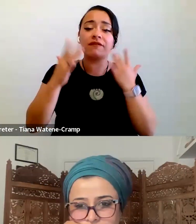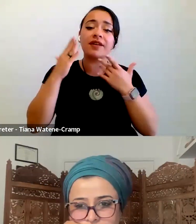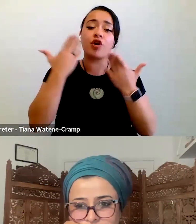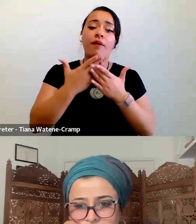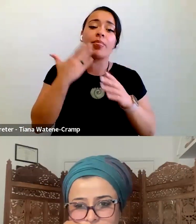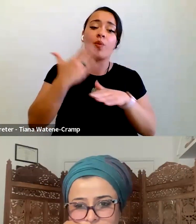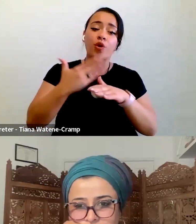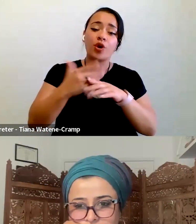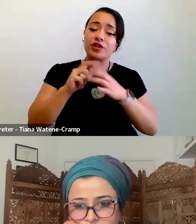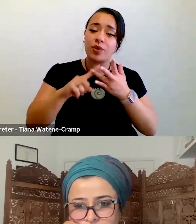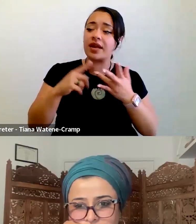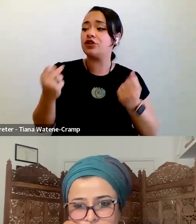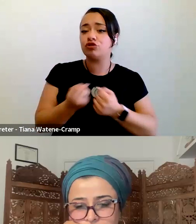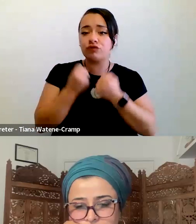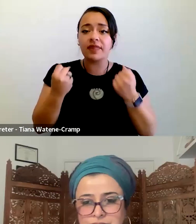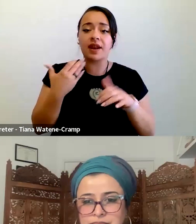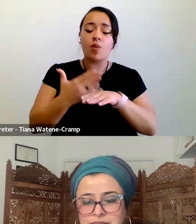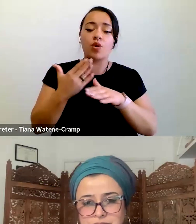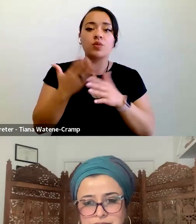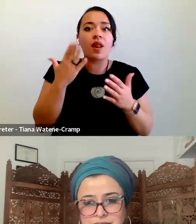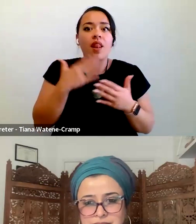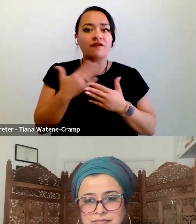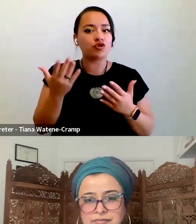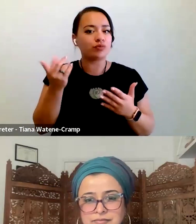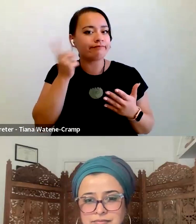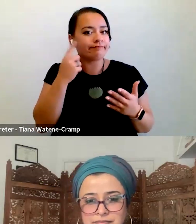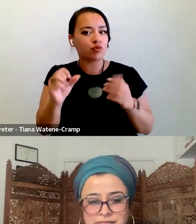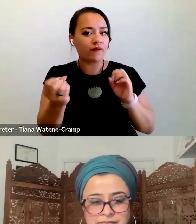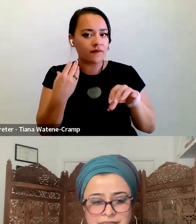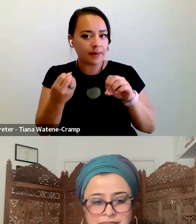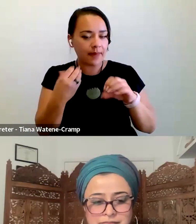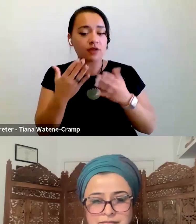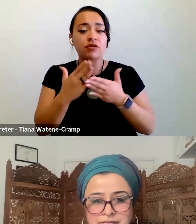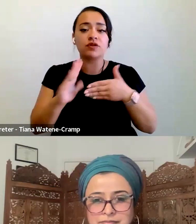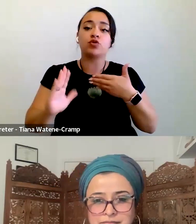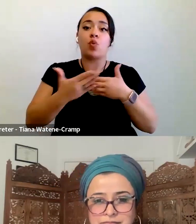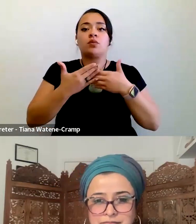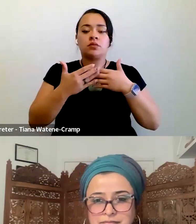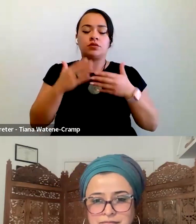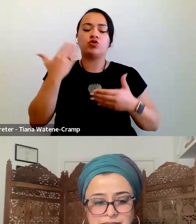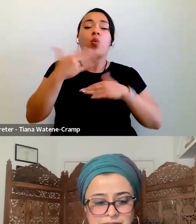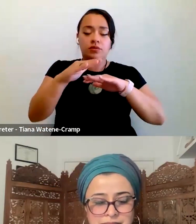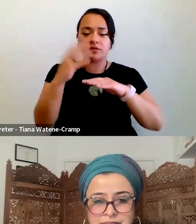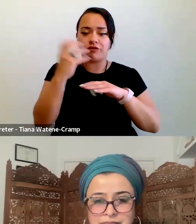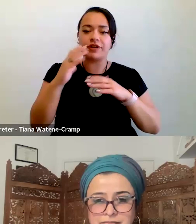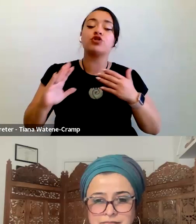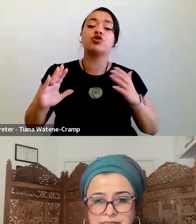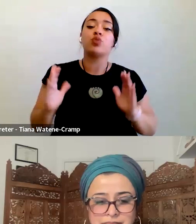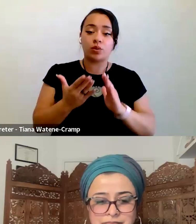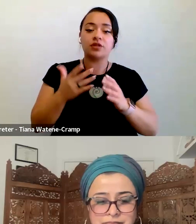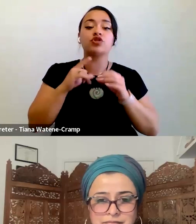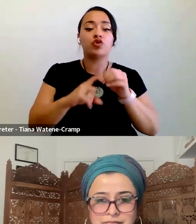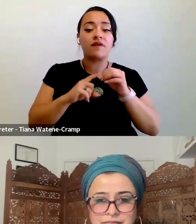and strengthen it. And we'd love to hear back from you. So it's a really short survey, and we give the feedback to the panelists, and